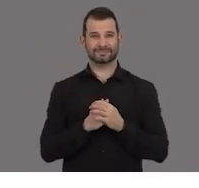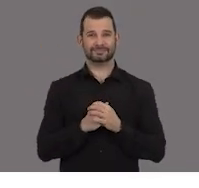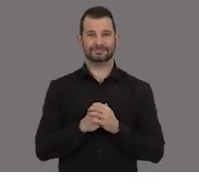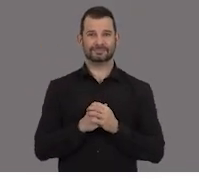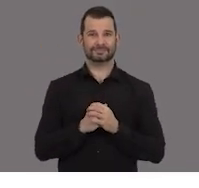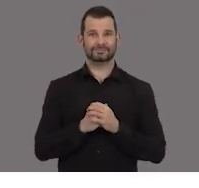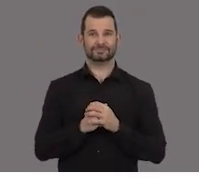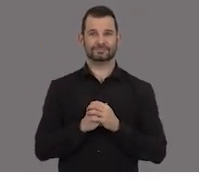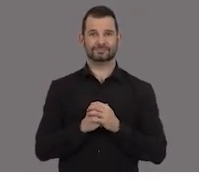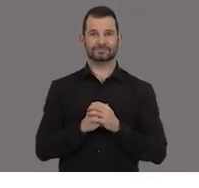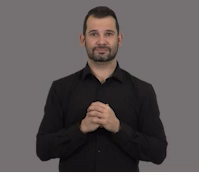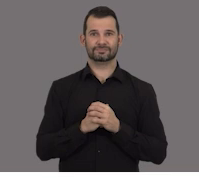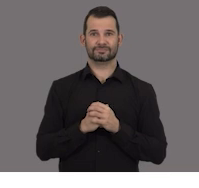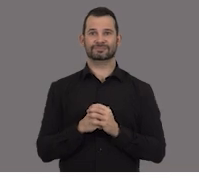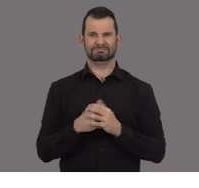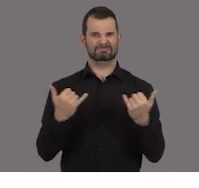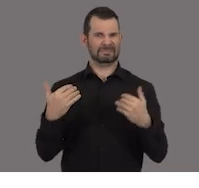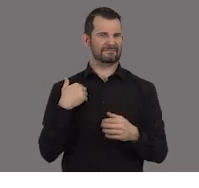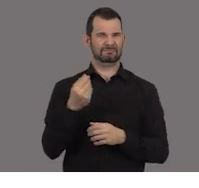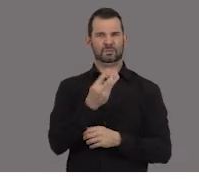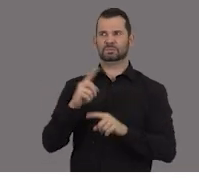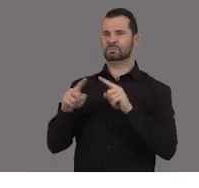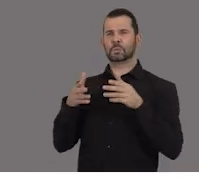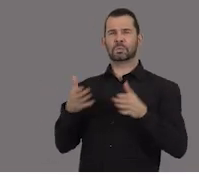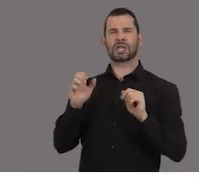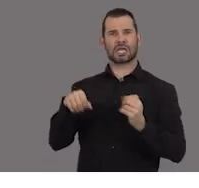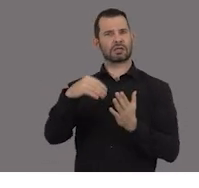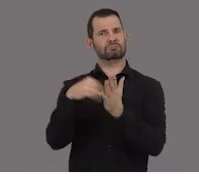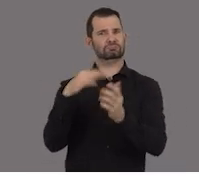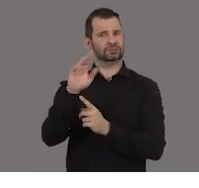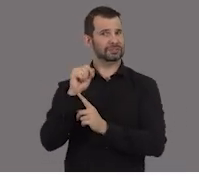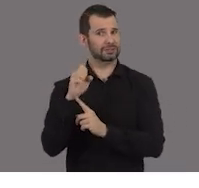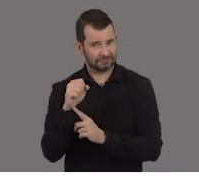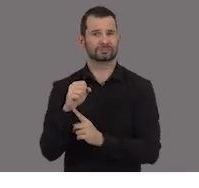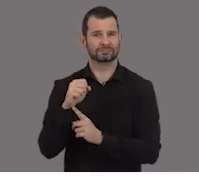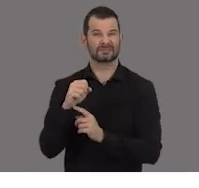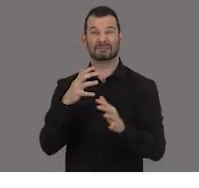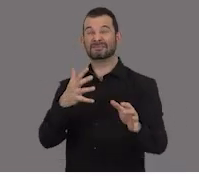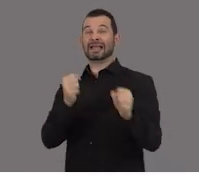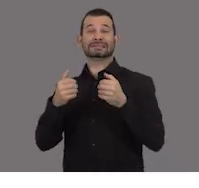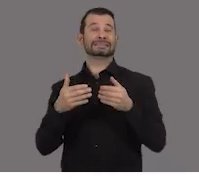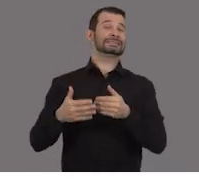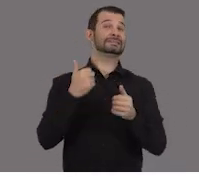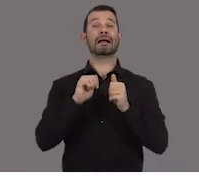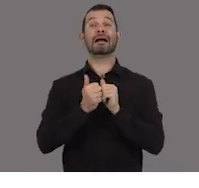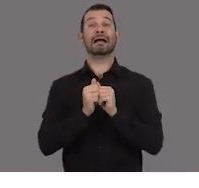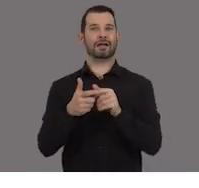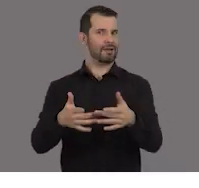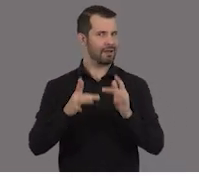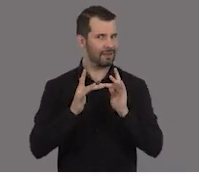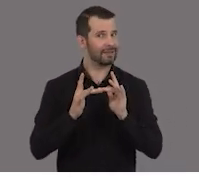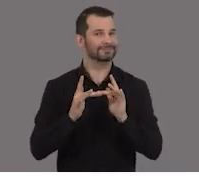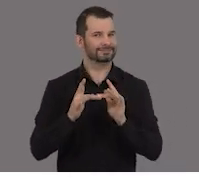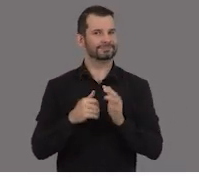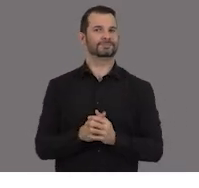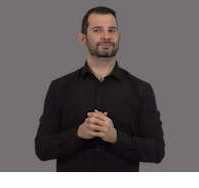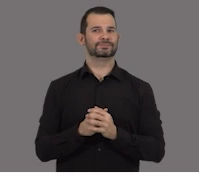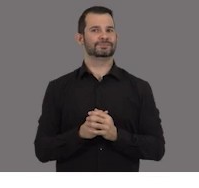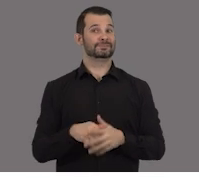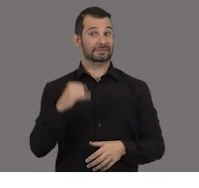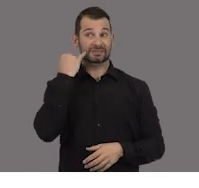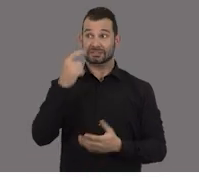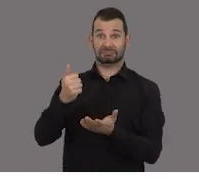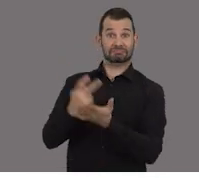wrong and you want a refund. There are a few ways to do your taxes. The fastest and easiest